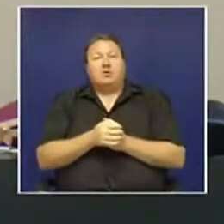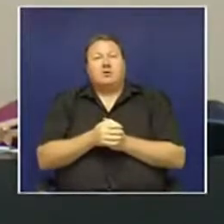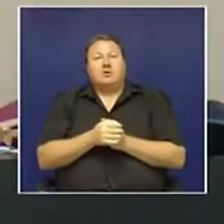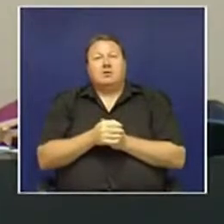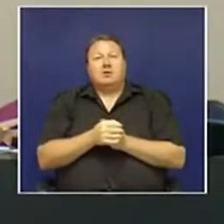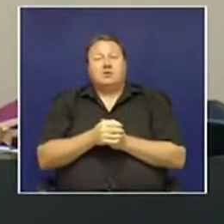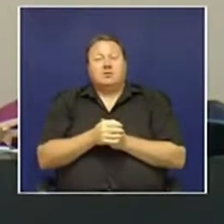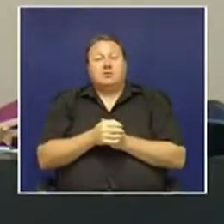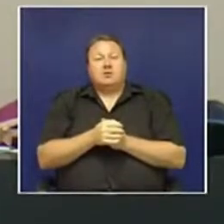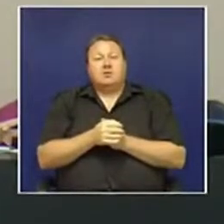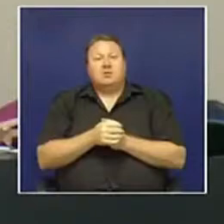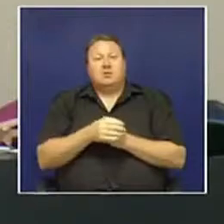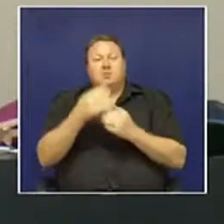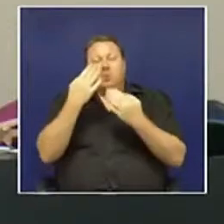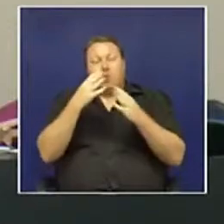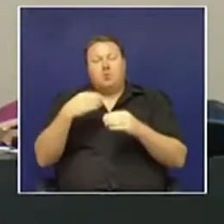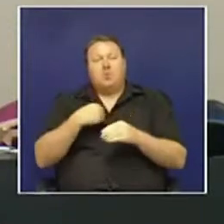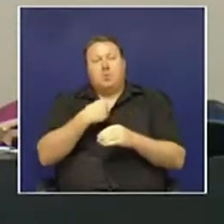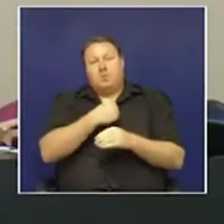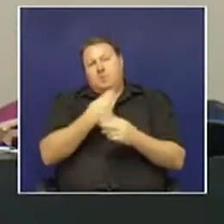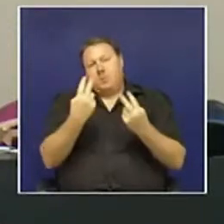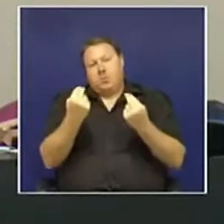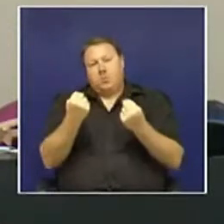so that members can see you.